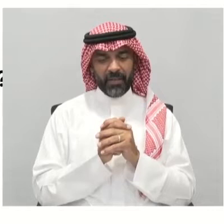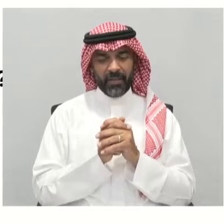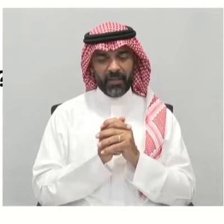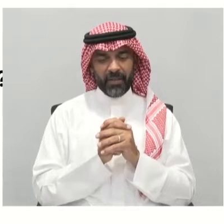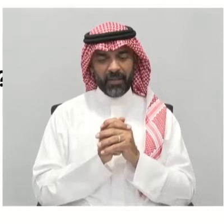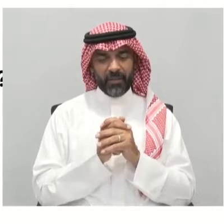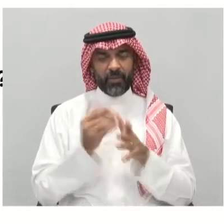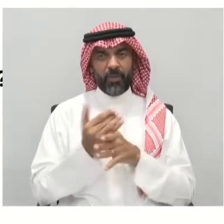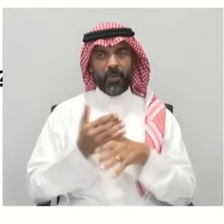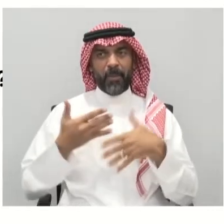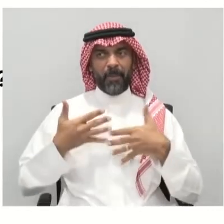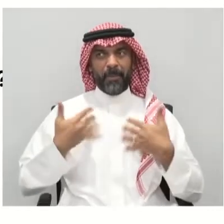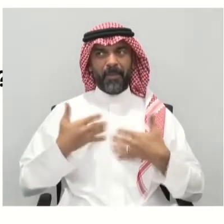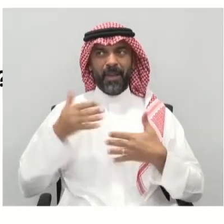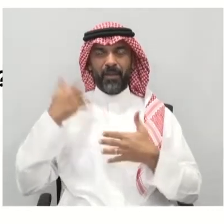outside.